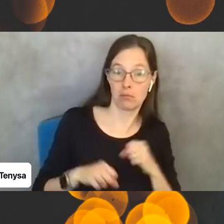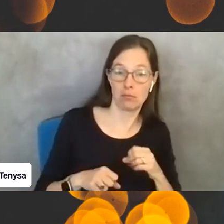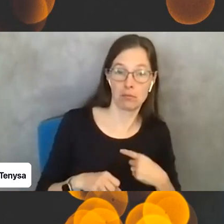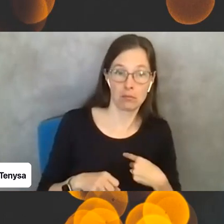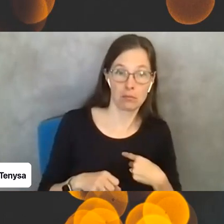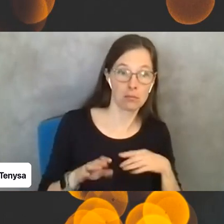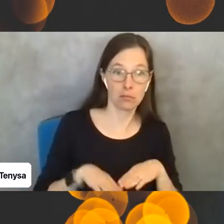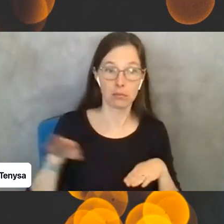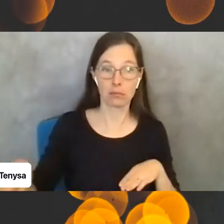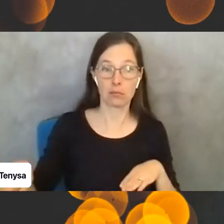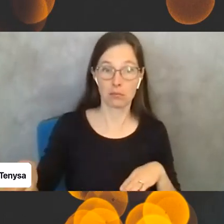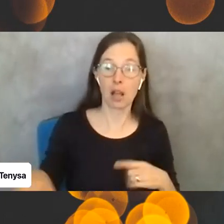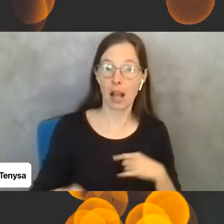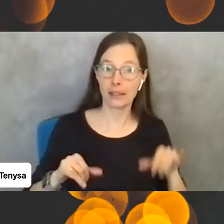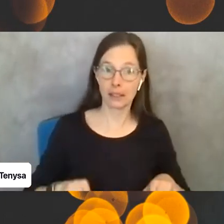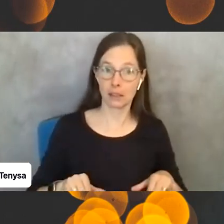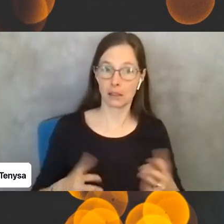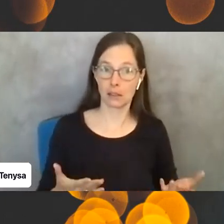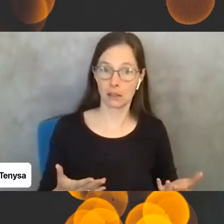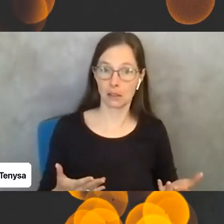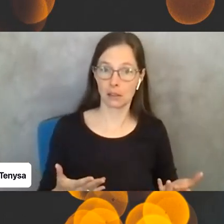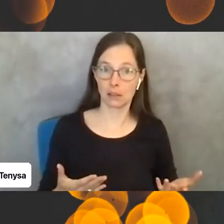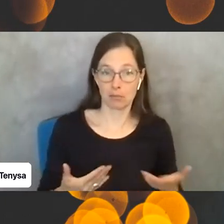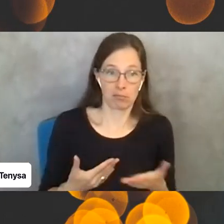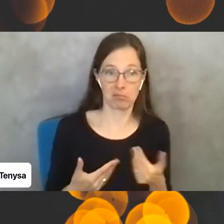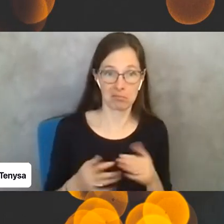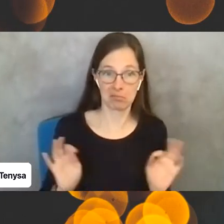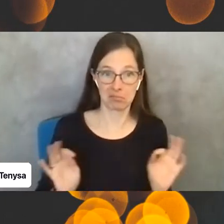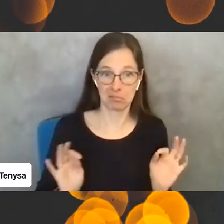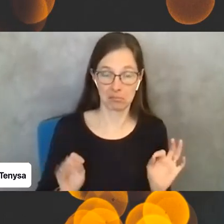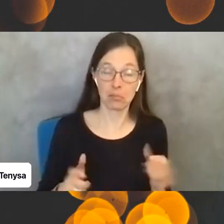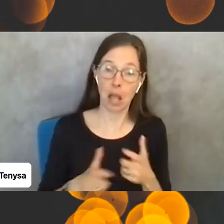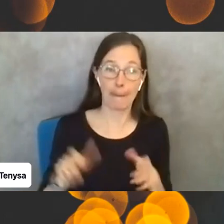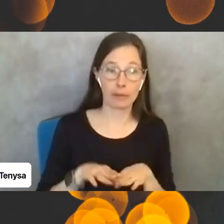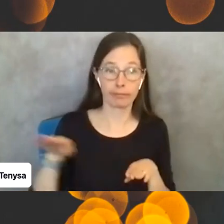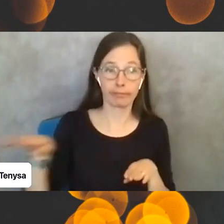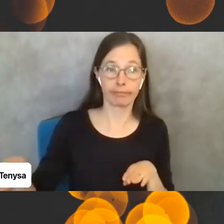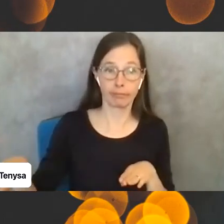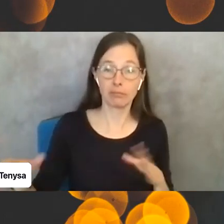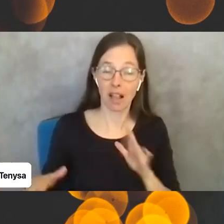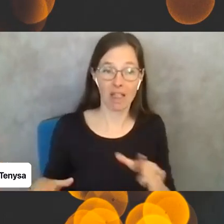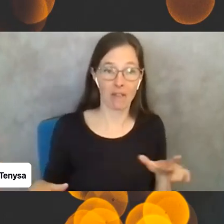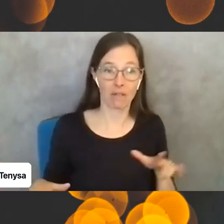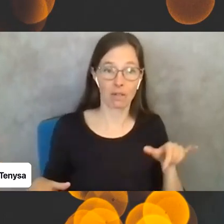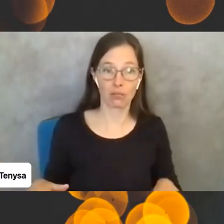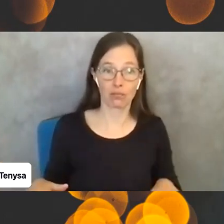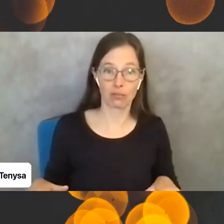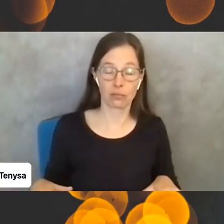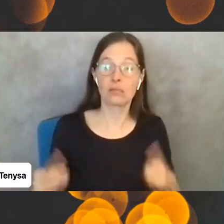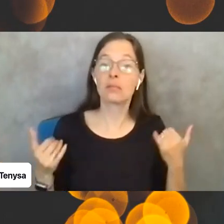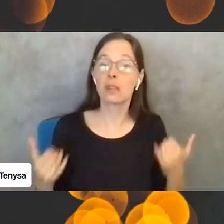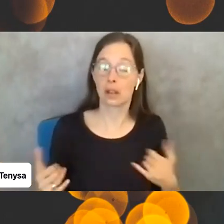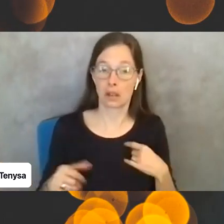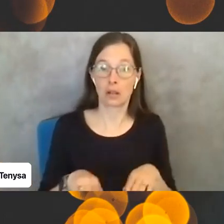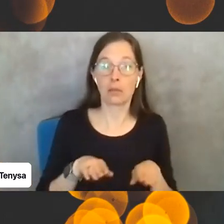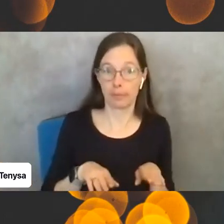to a lunge, I stay here. Easy breezy, big step forward. Left leg stays straight and I go back on my